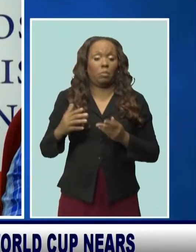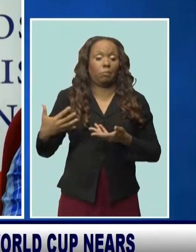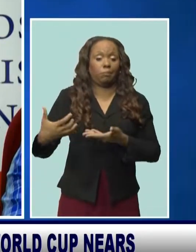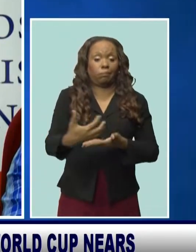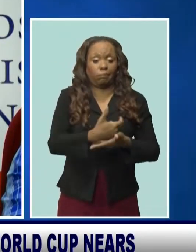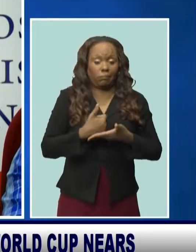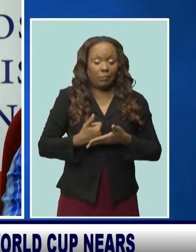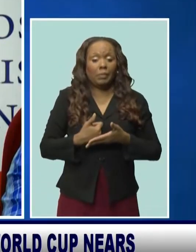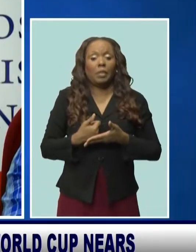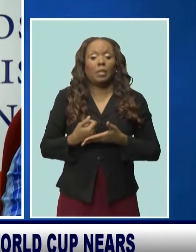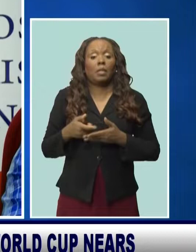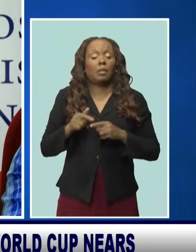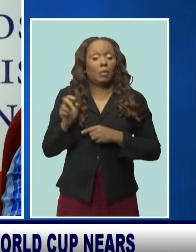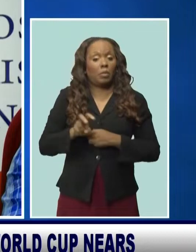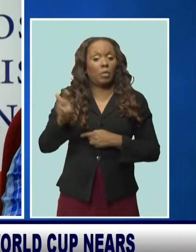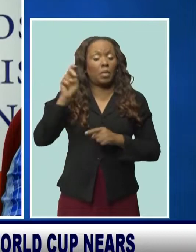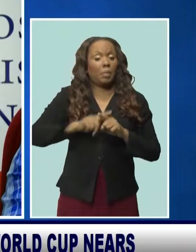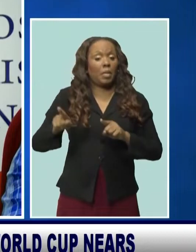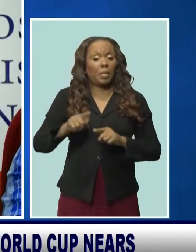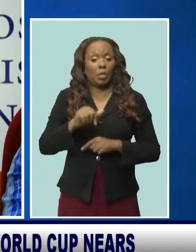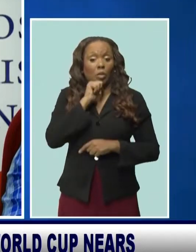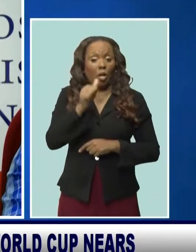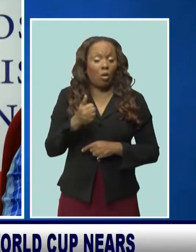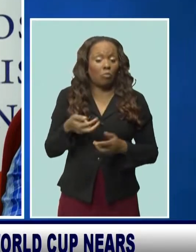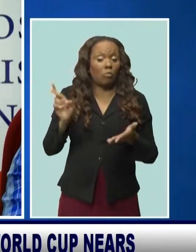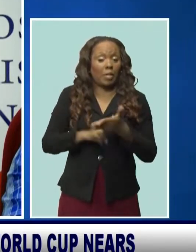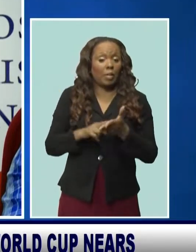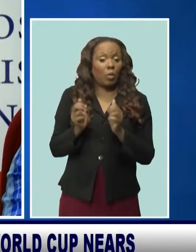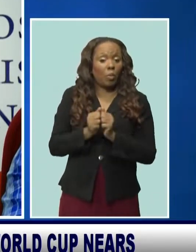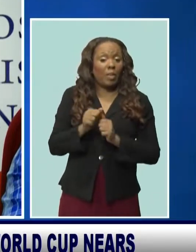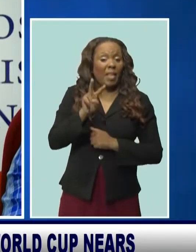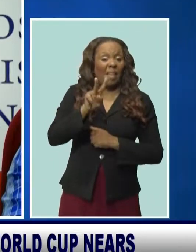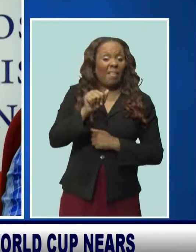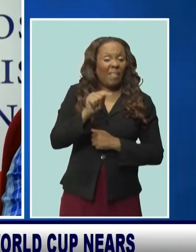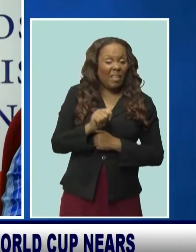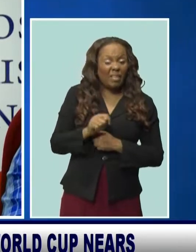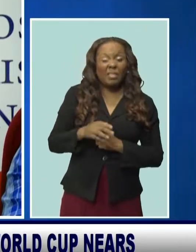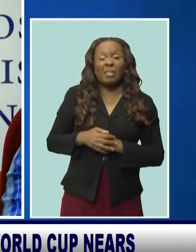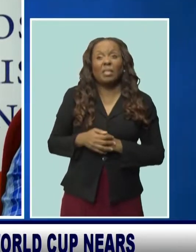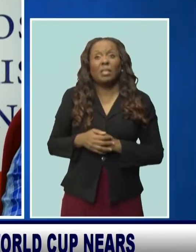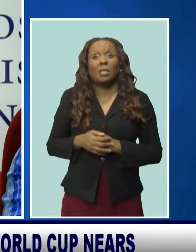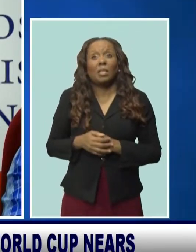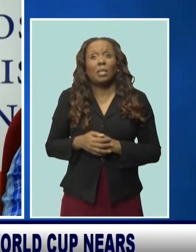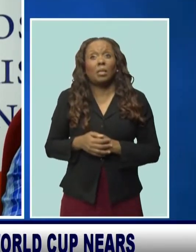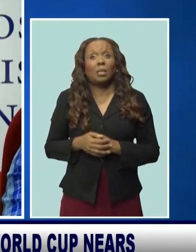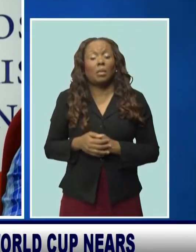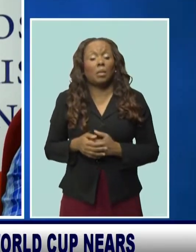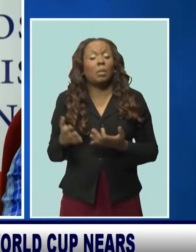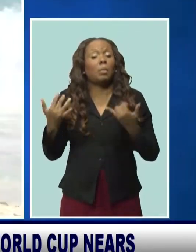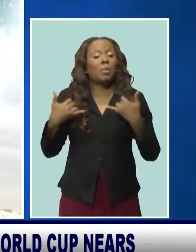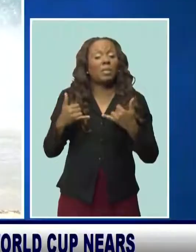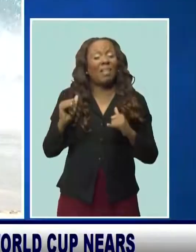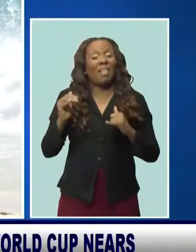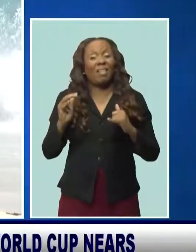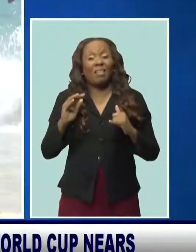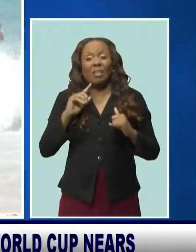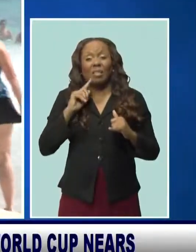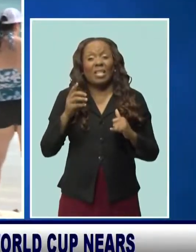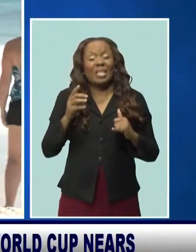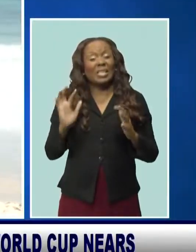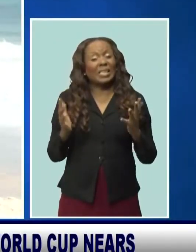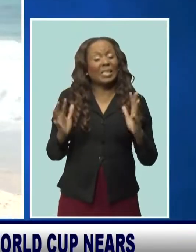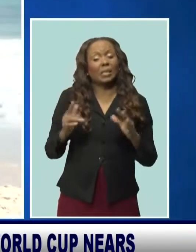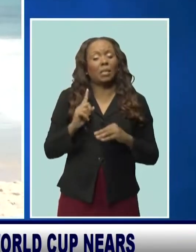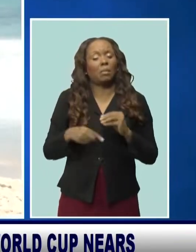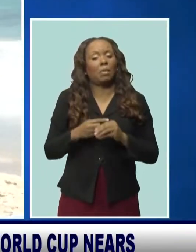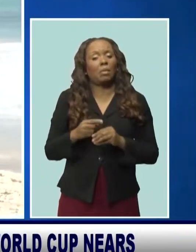sector, but who are not registered under the VAT Act, there continues to be uneven application of this 10% levy. Ms. Coppin added